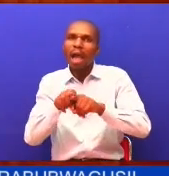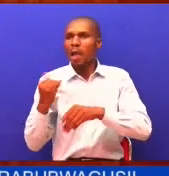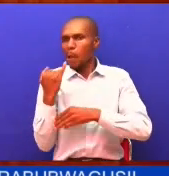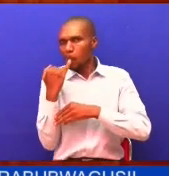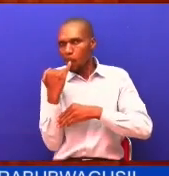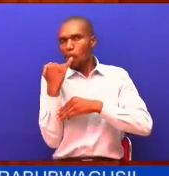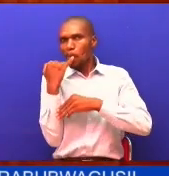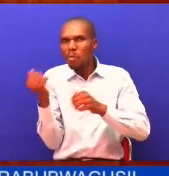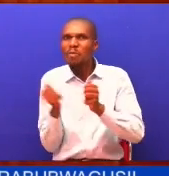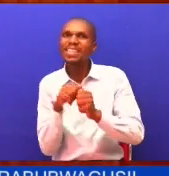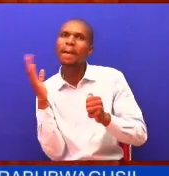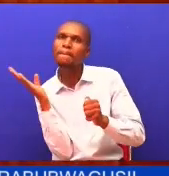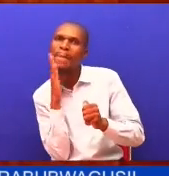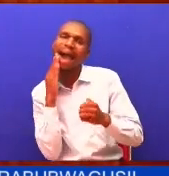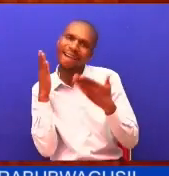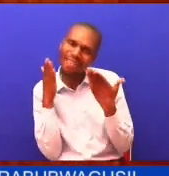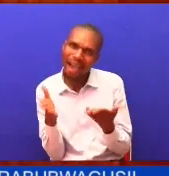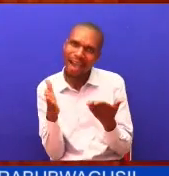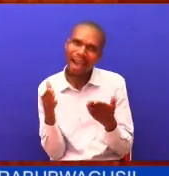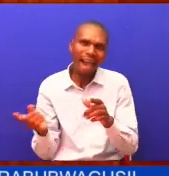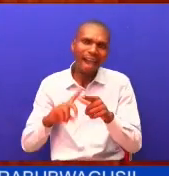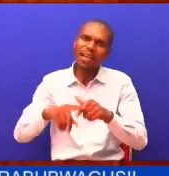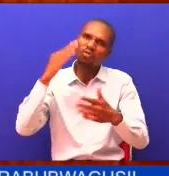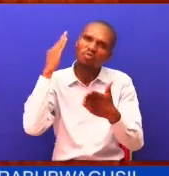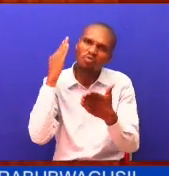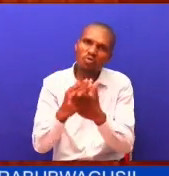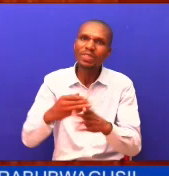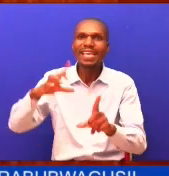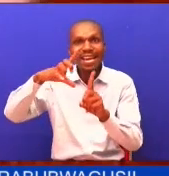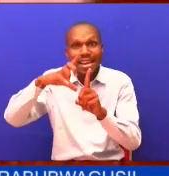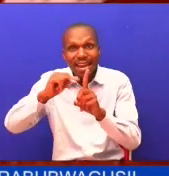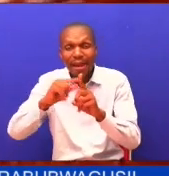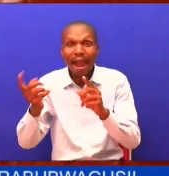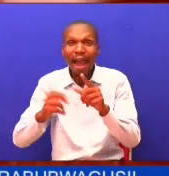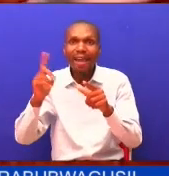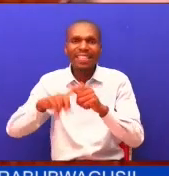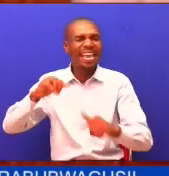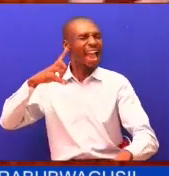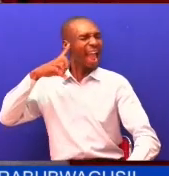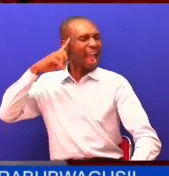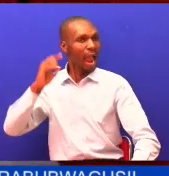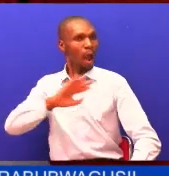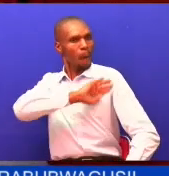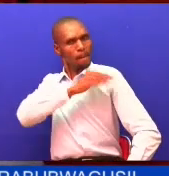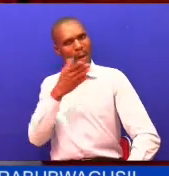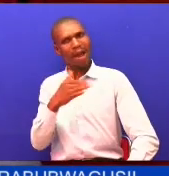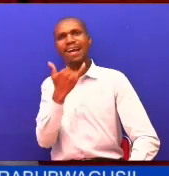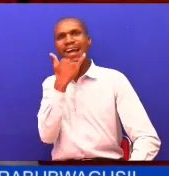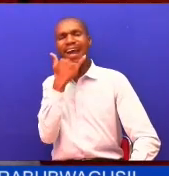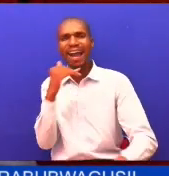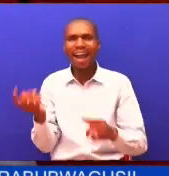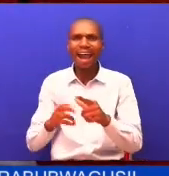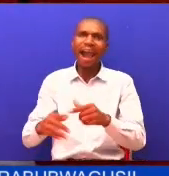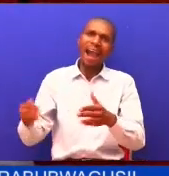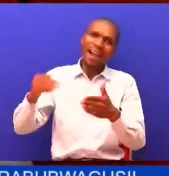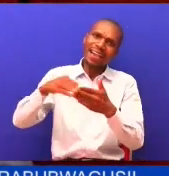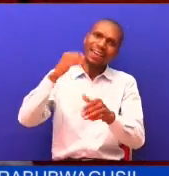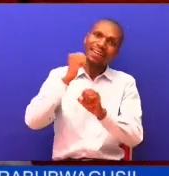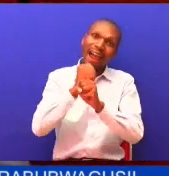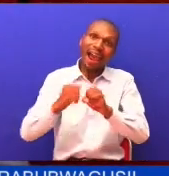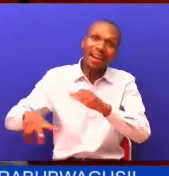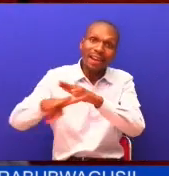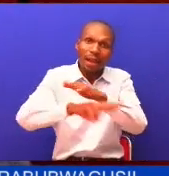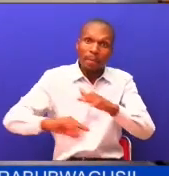with him, is the true definition of the arrogance of power. That let us take Deputy